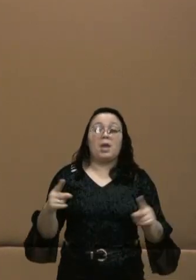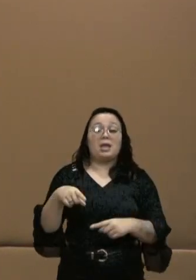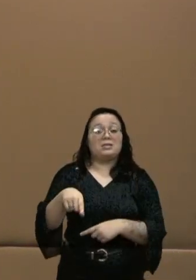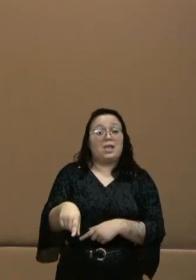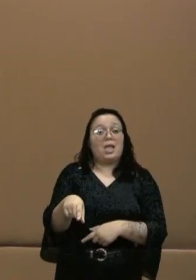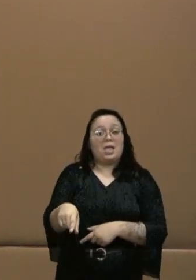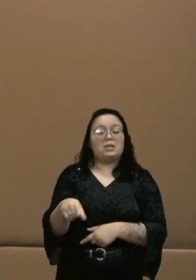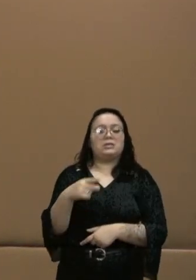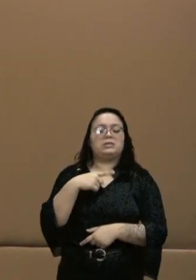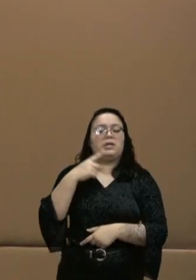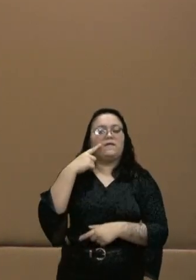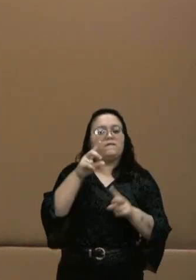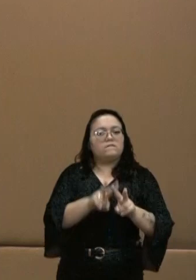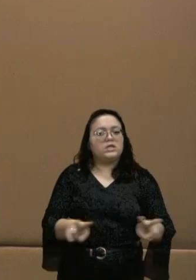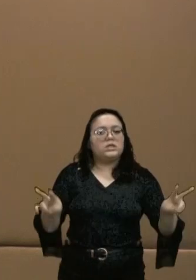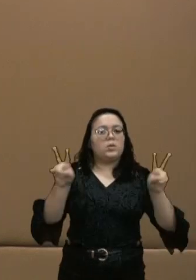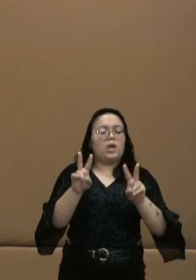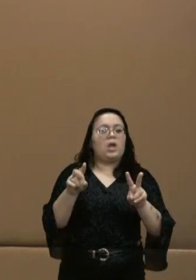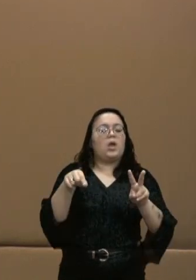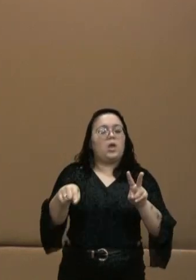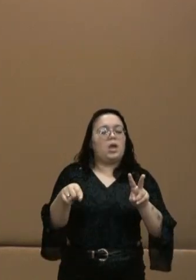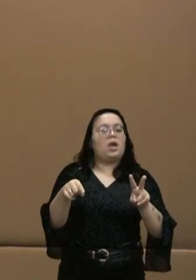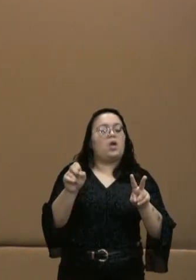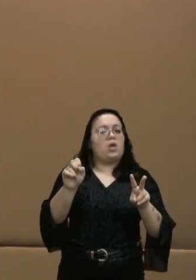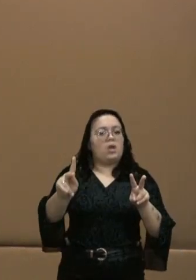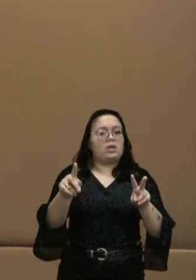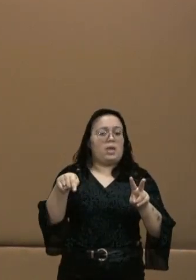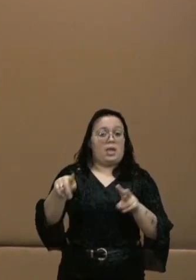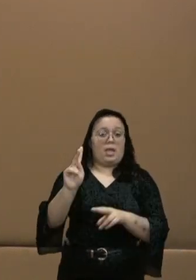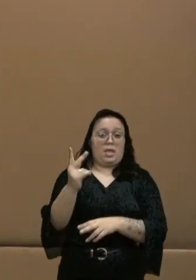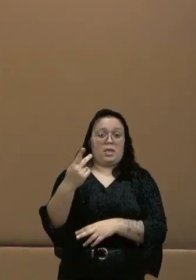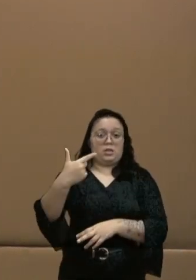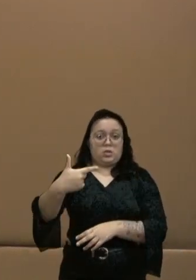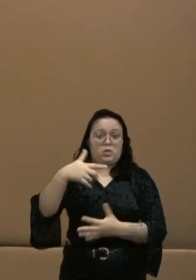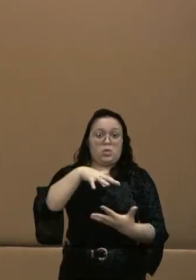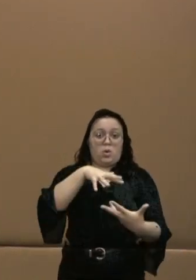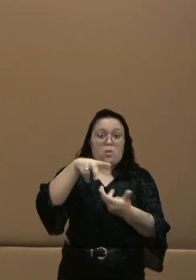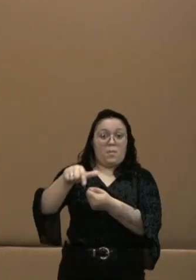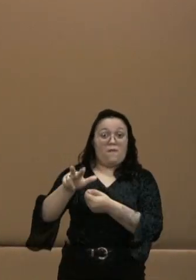this. Otherwise, the business case is not feasible.